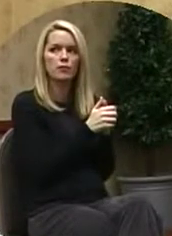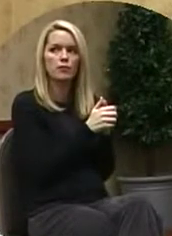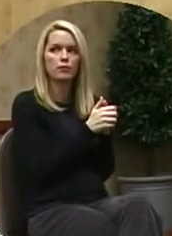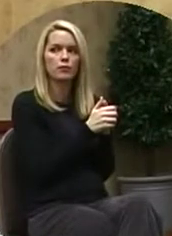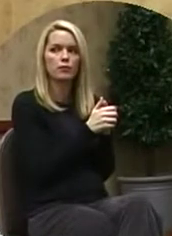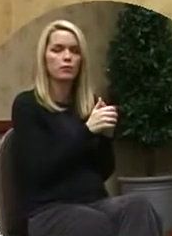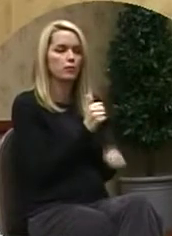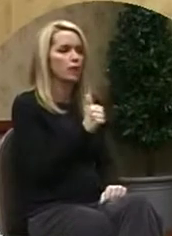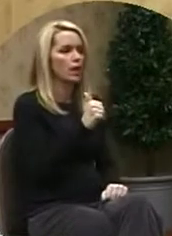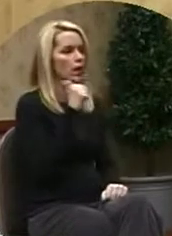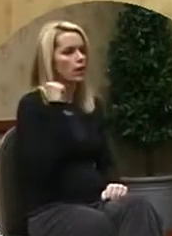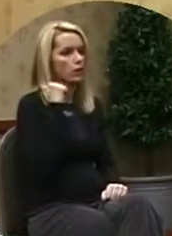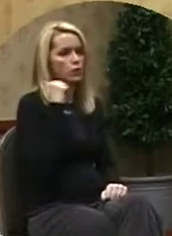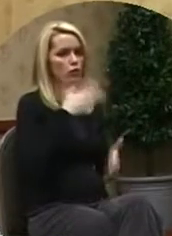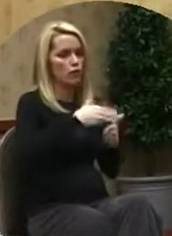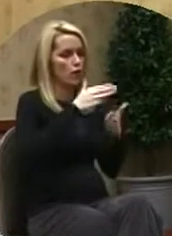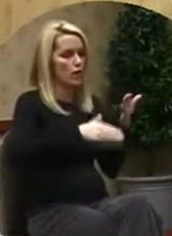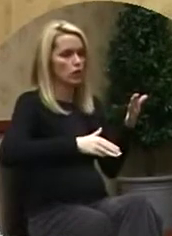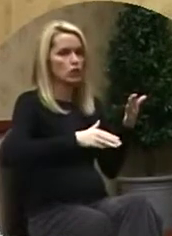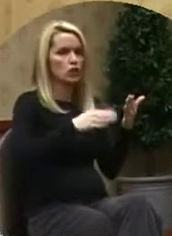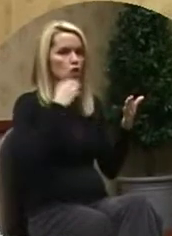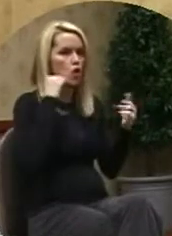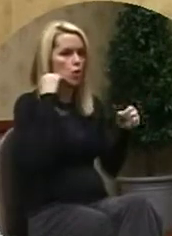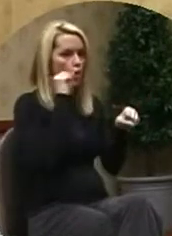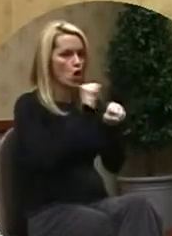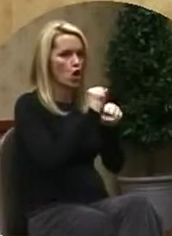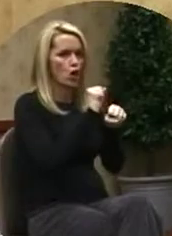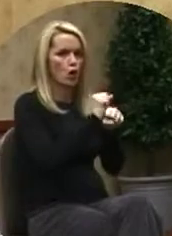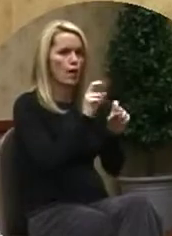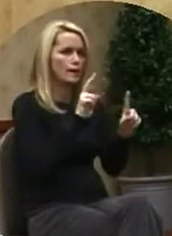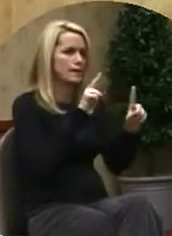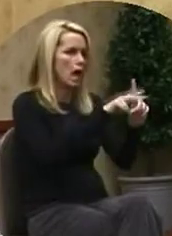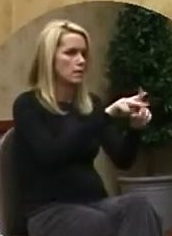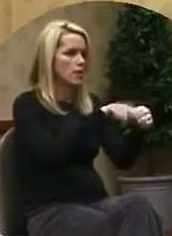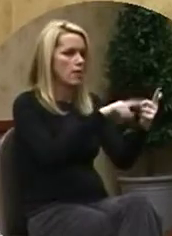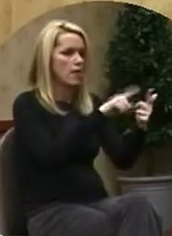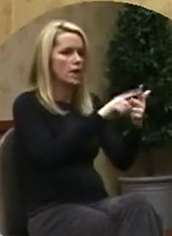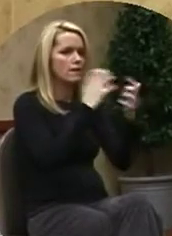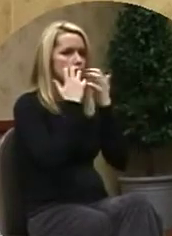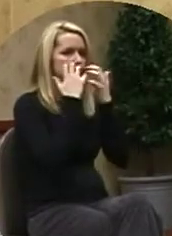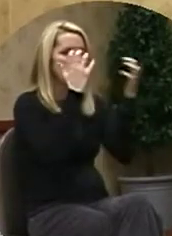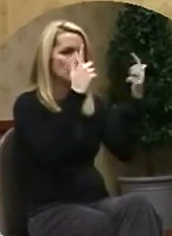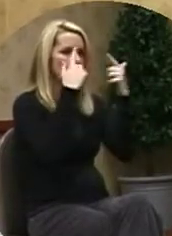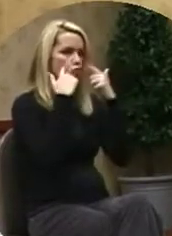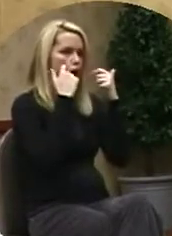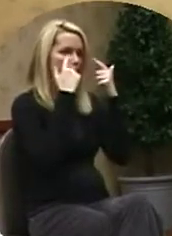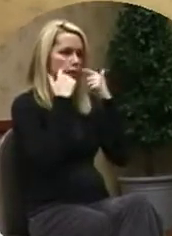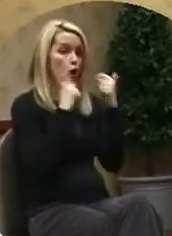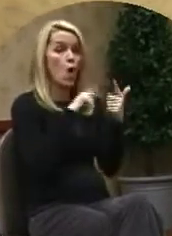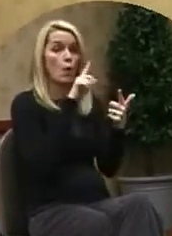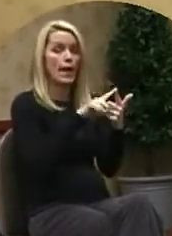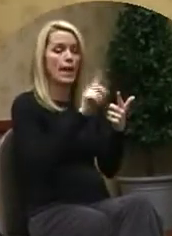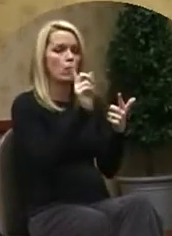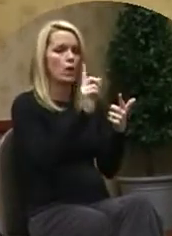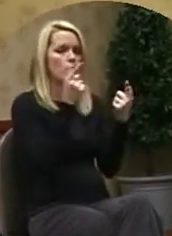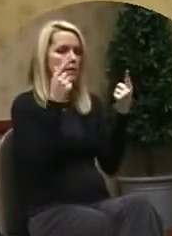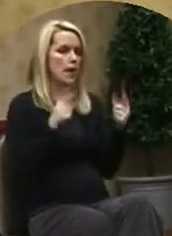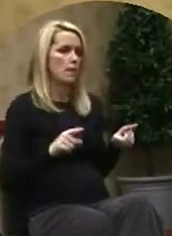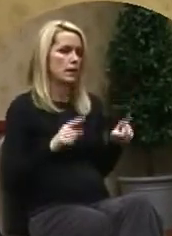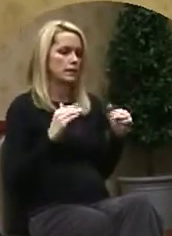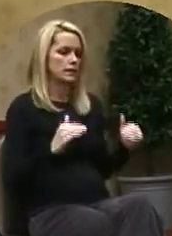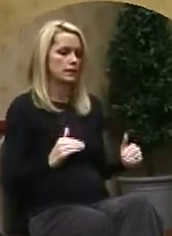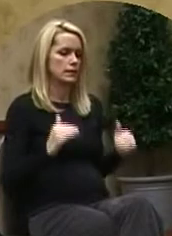complete assignments, and he yells and cries. Let's take a look at when and where and with whom this happens. If you look at step